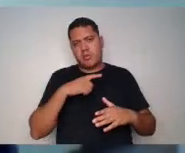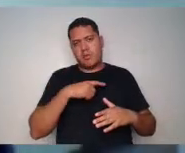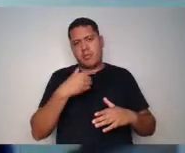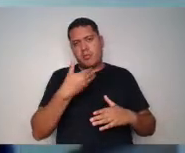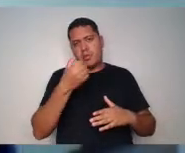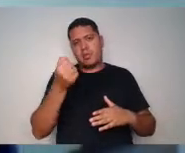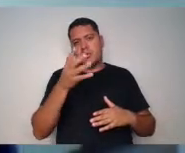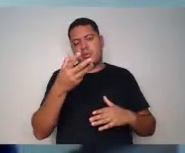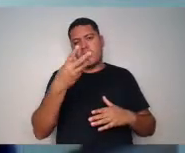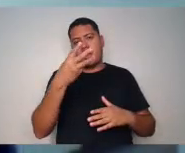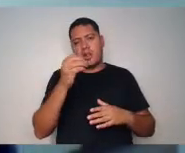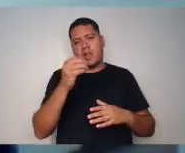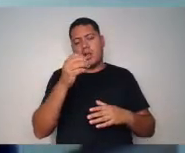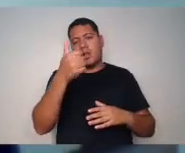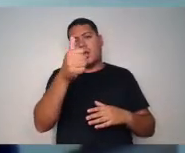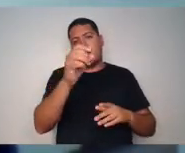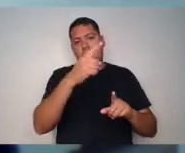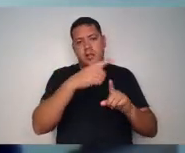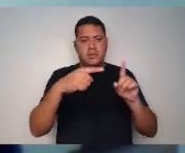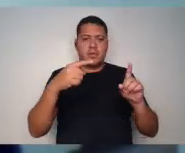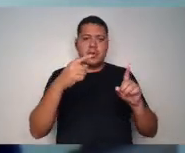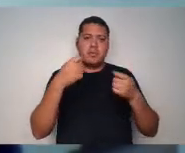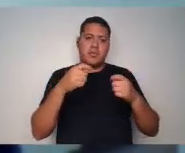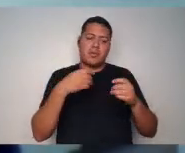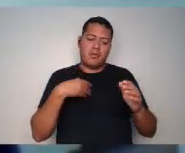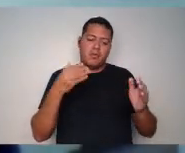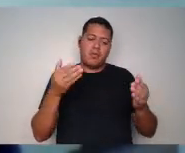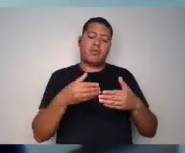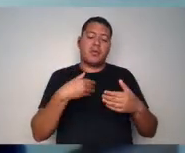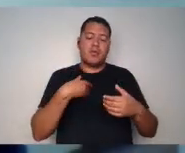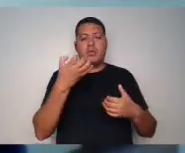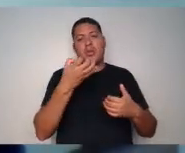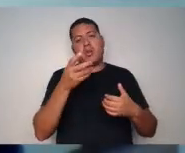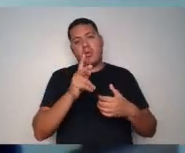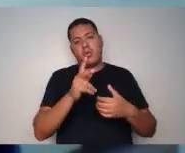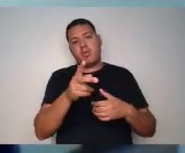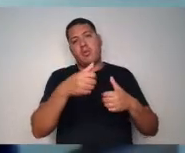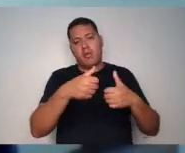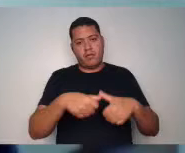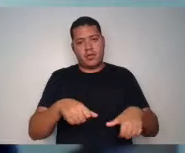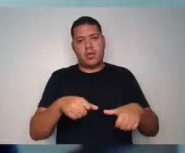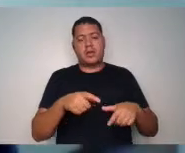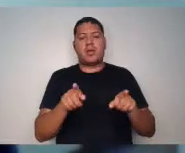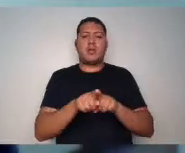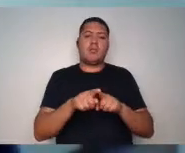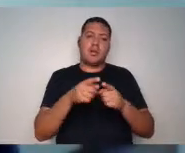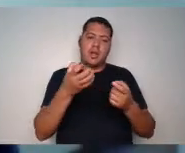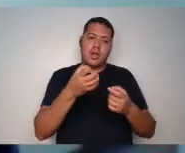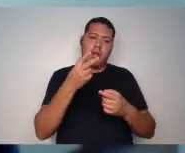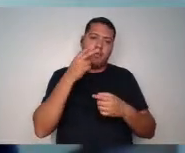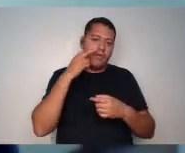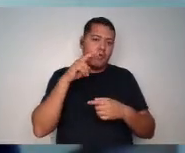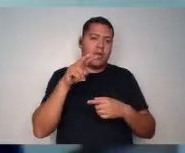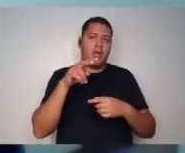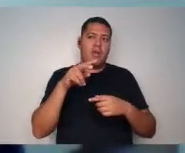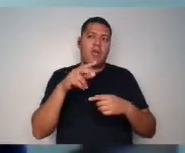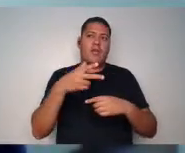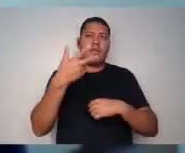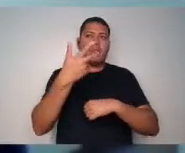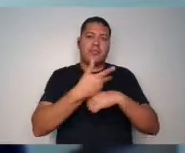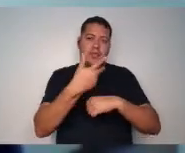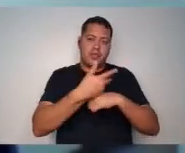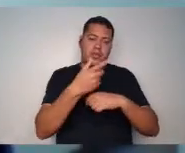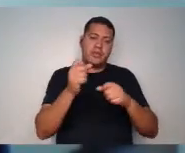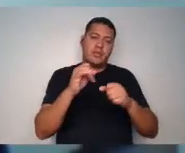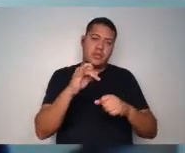institutional scheduling that has been wanting my participation since 10:30. I would love to